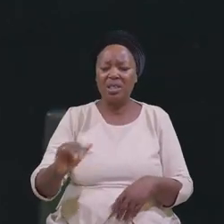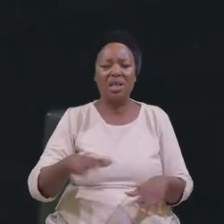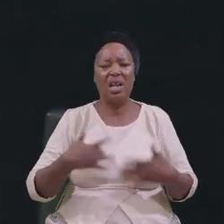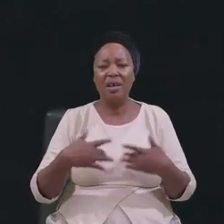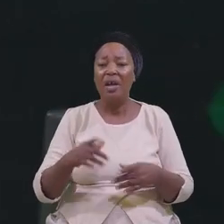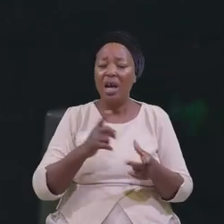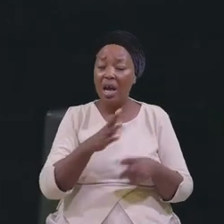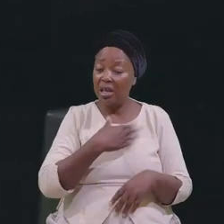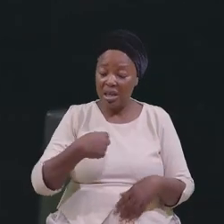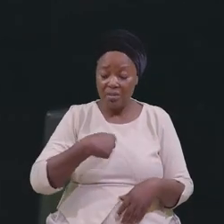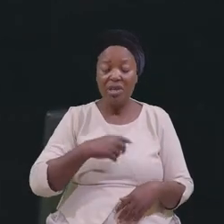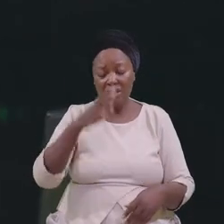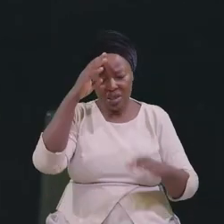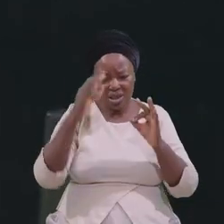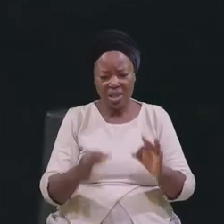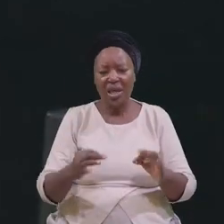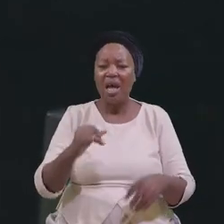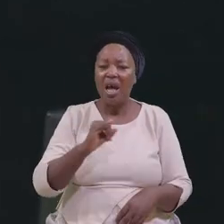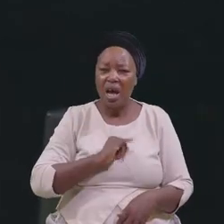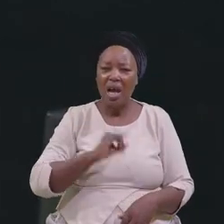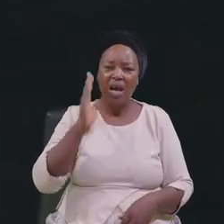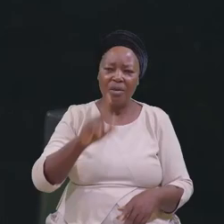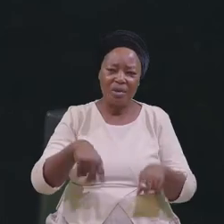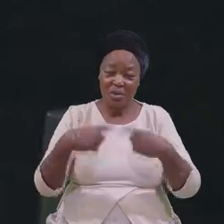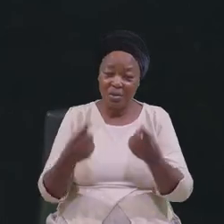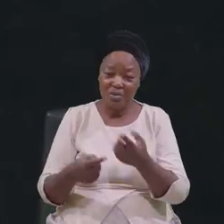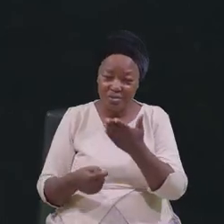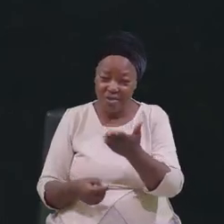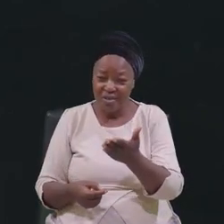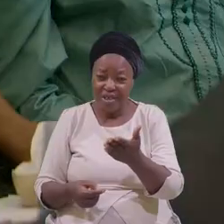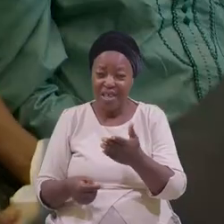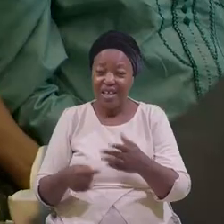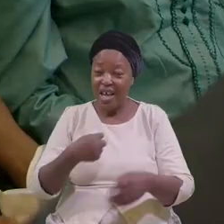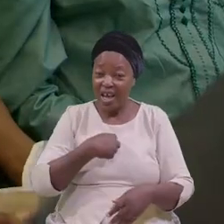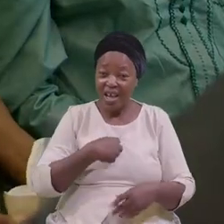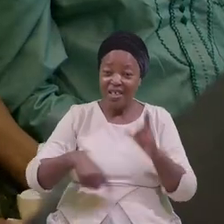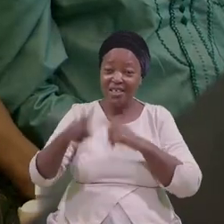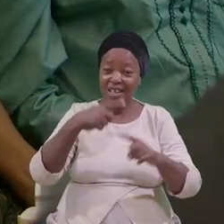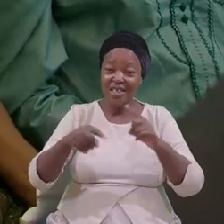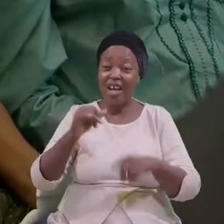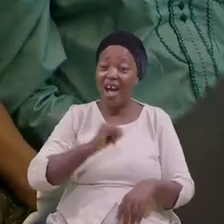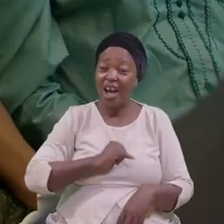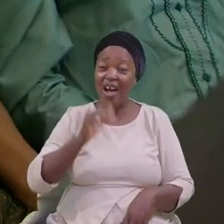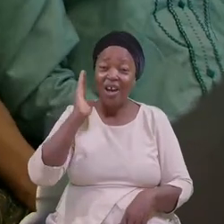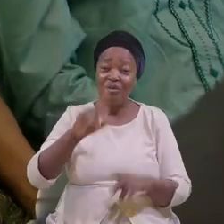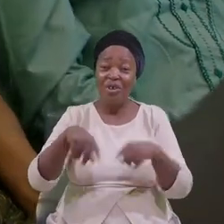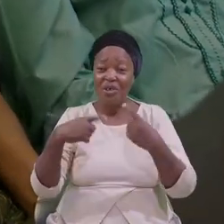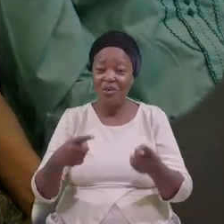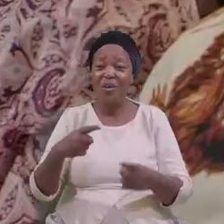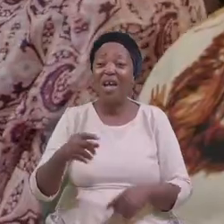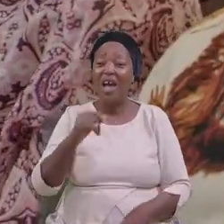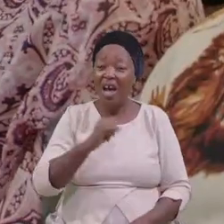I've made up my mind, I will go. I will go. I will